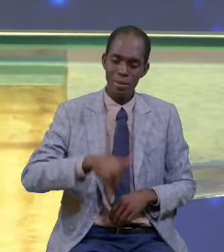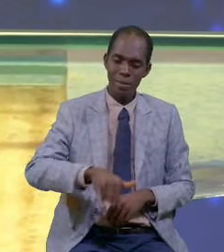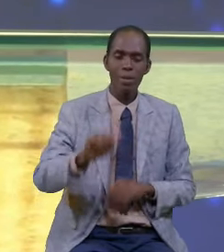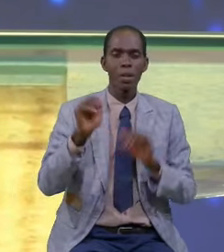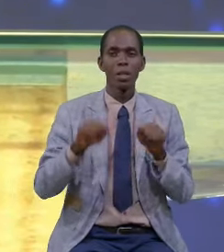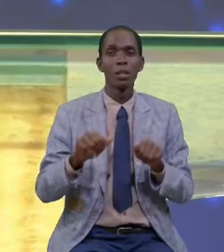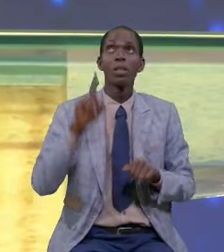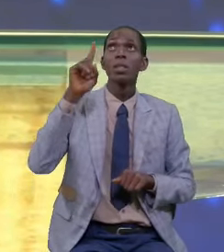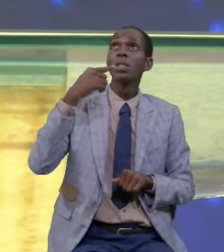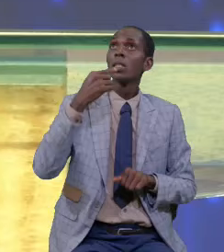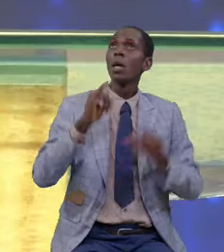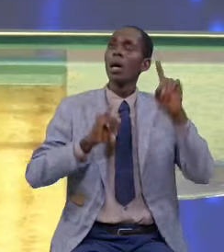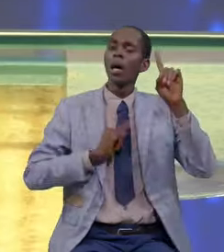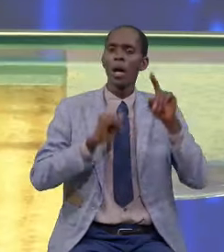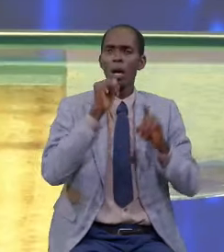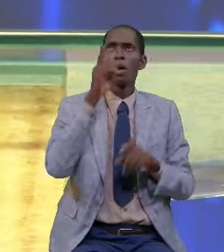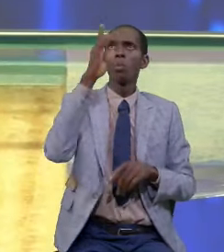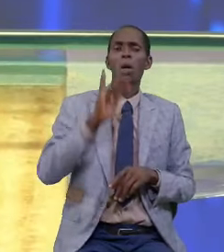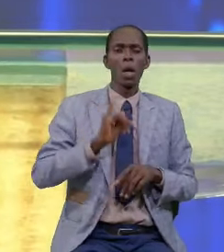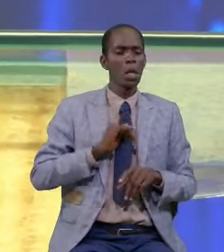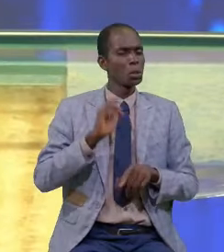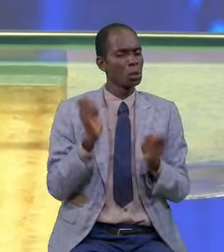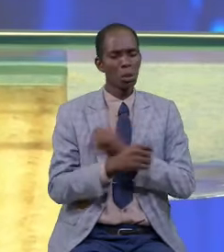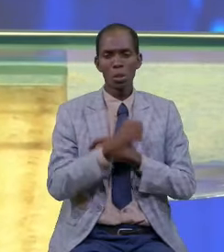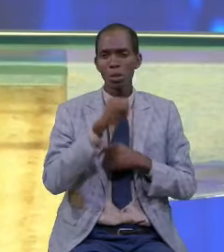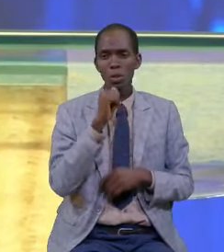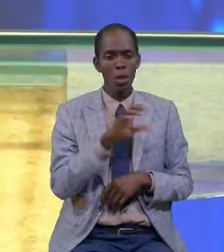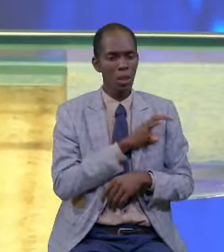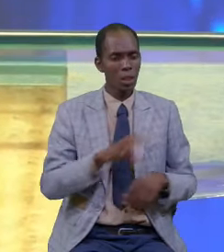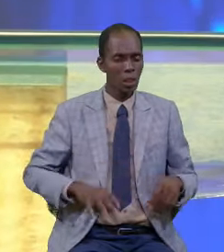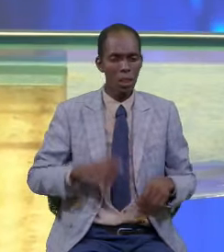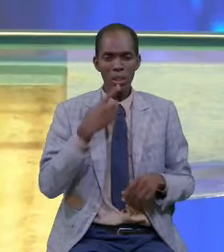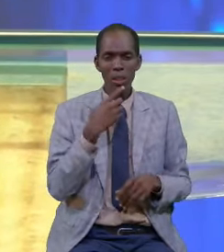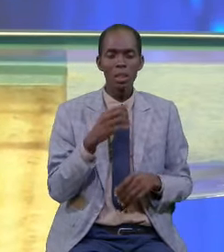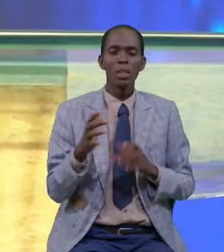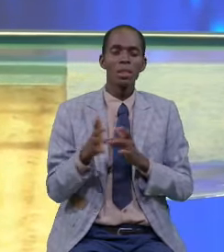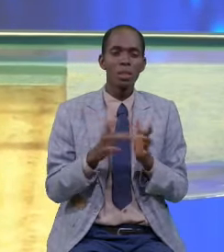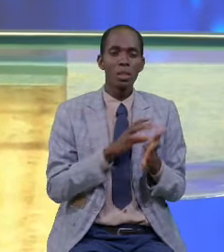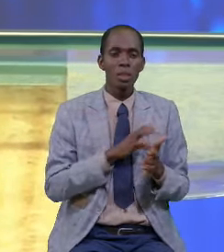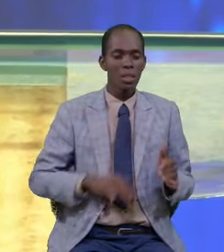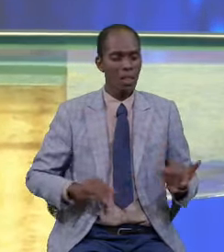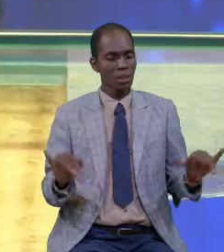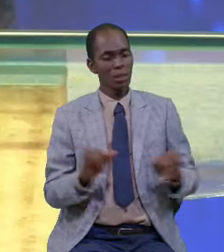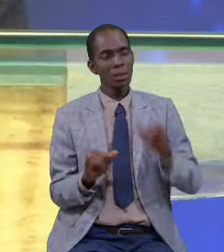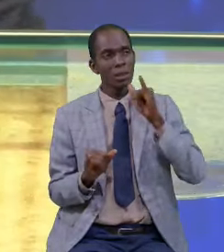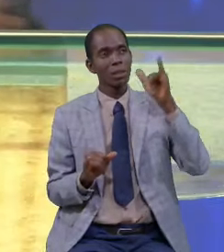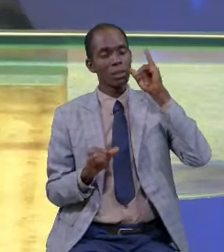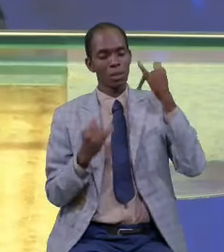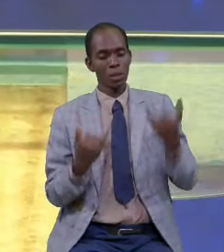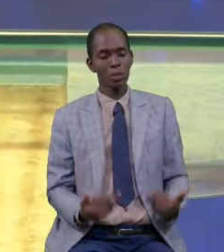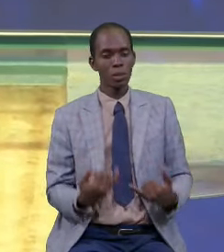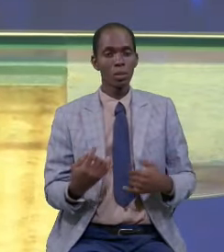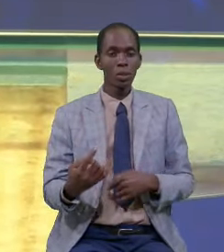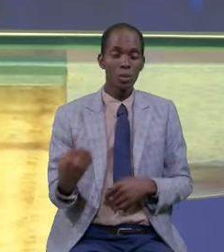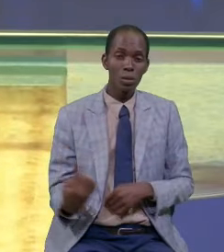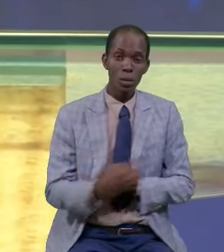am God and I change not. And you know, Jesus Christ is the same yesterday, today, and forever. Something good is